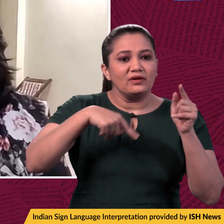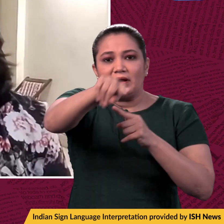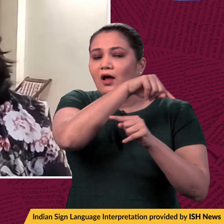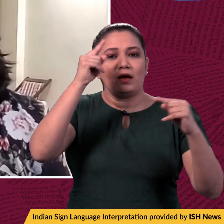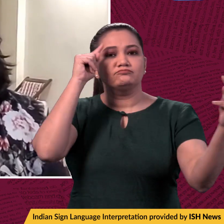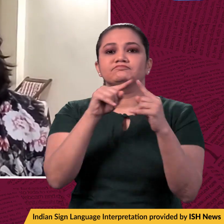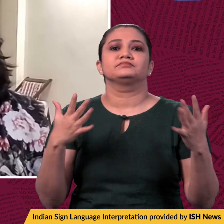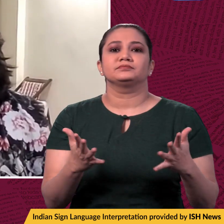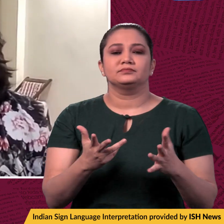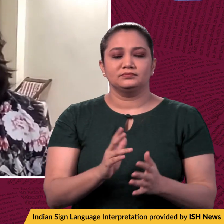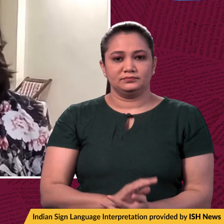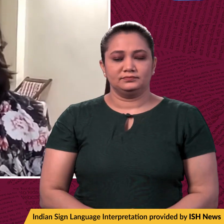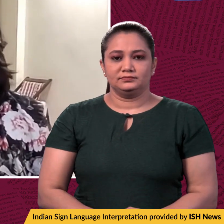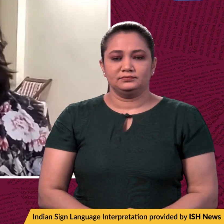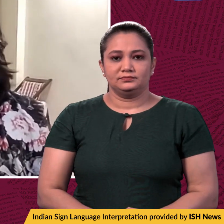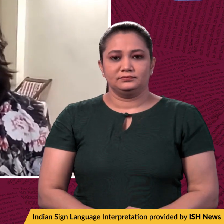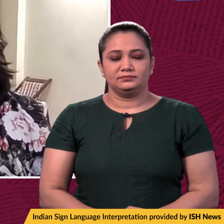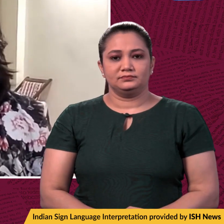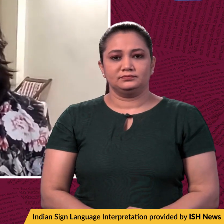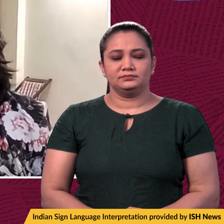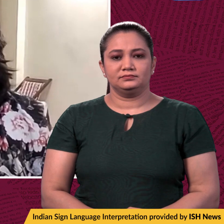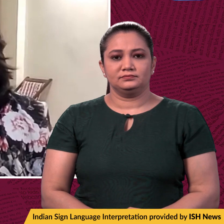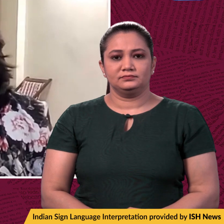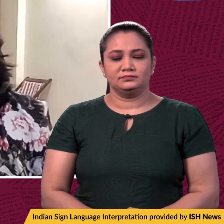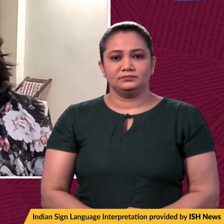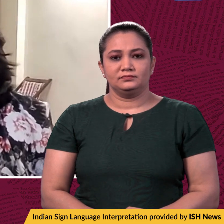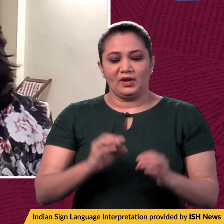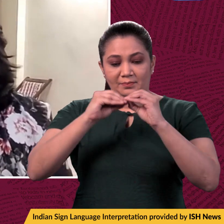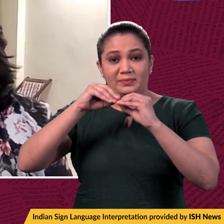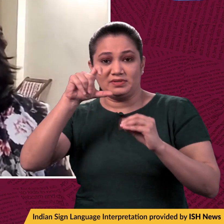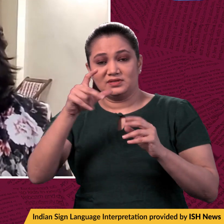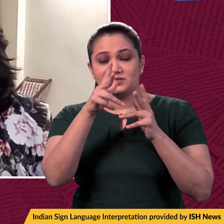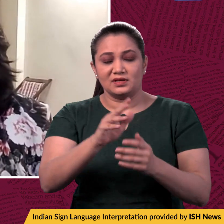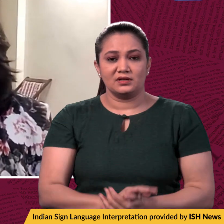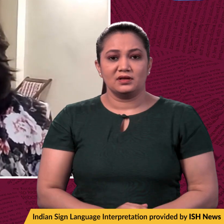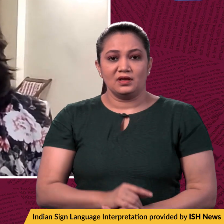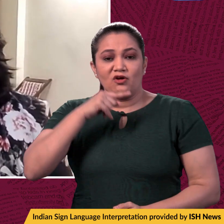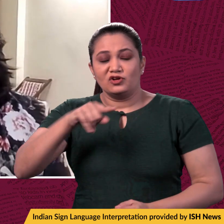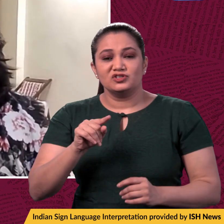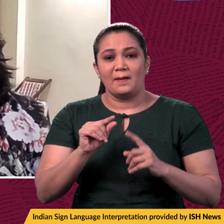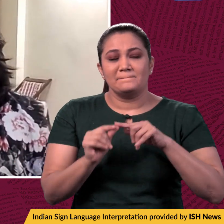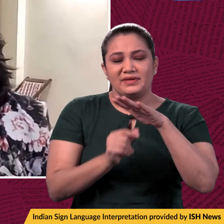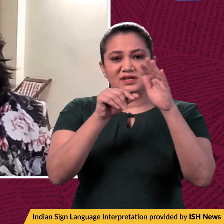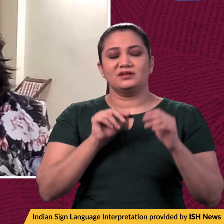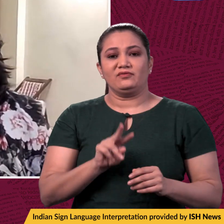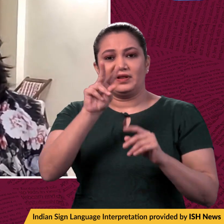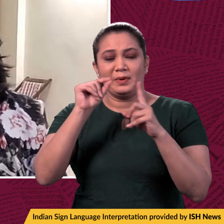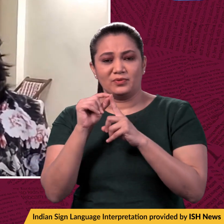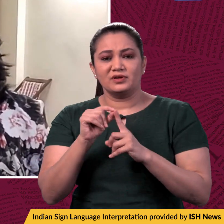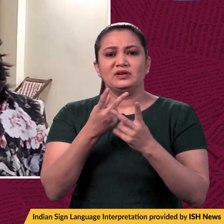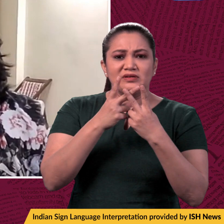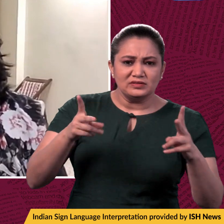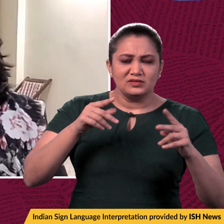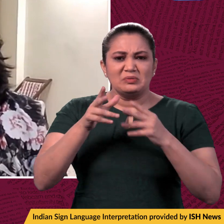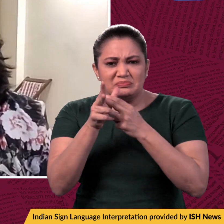which has been refuted by other nations. Meanwhile, according to BBC, Russian President Vladimir Putin